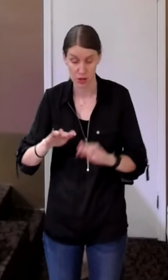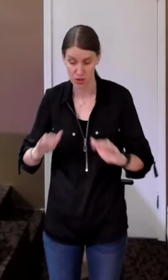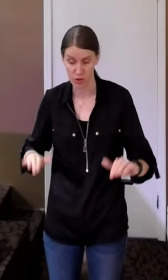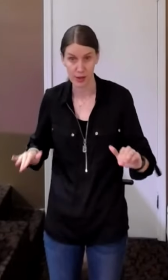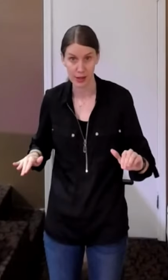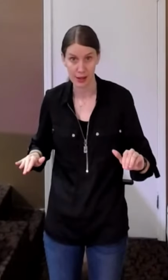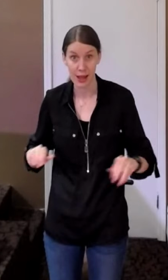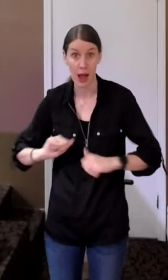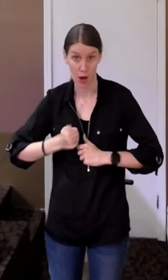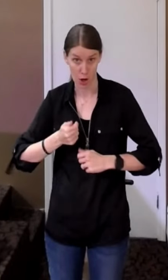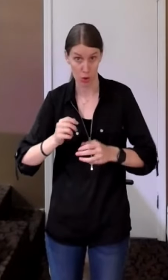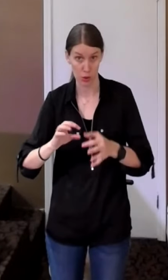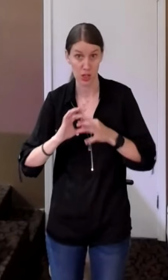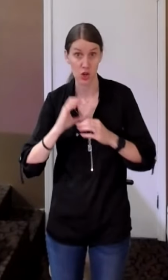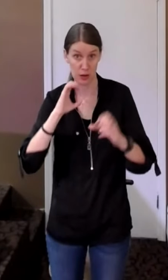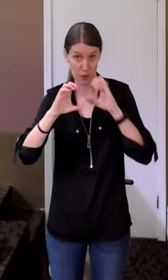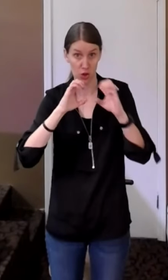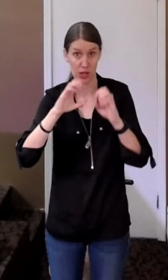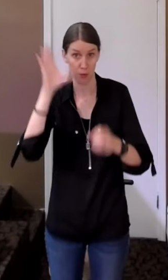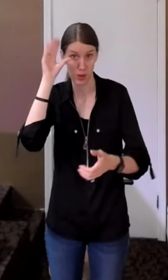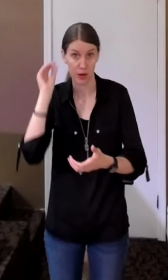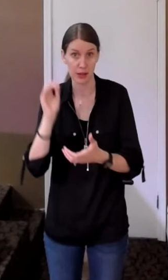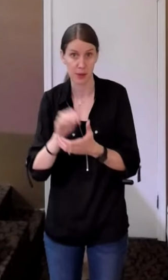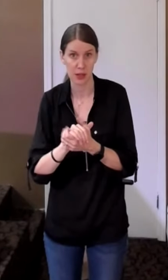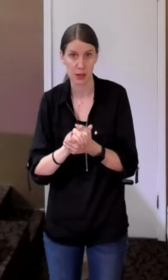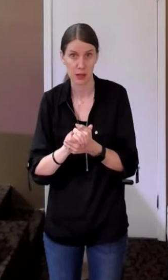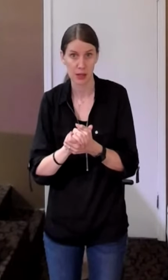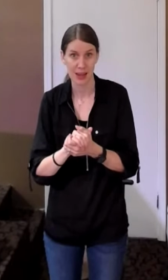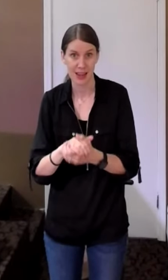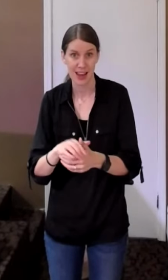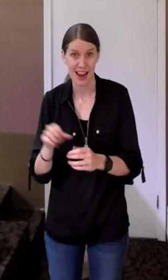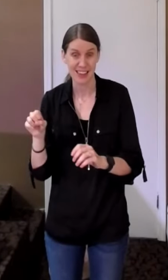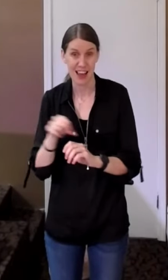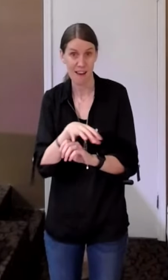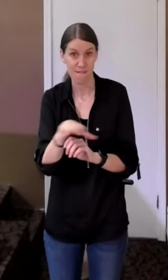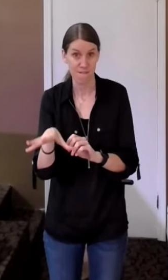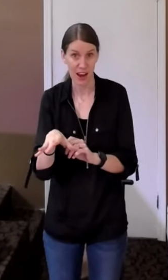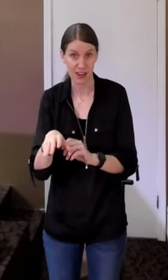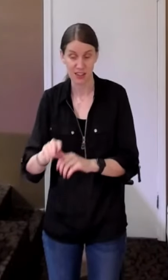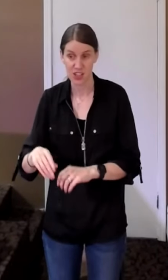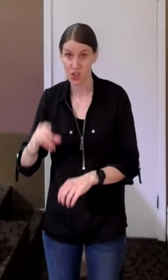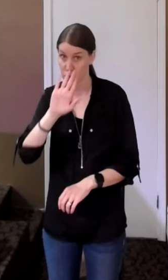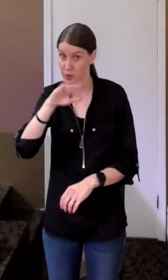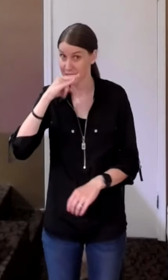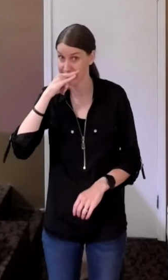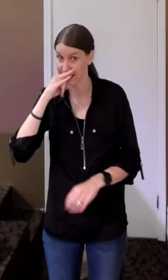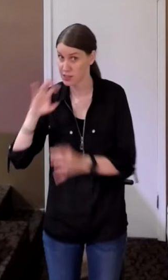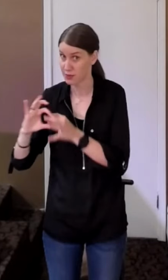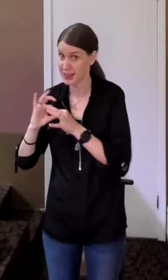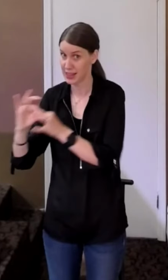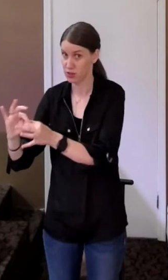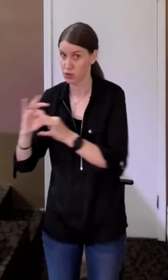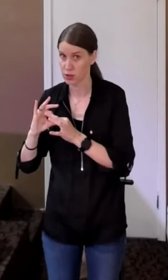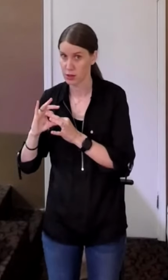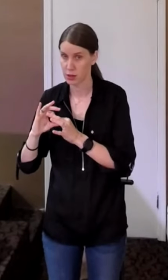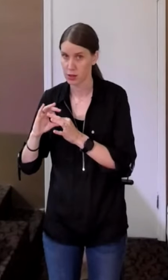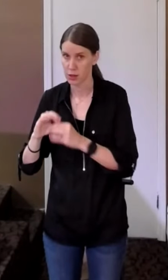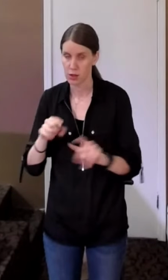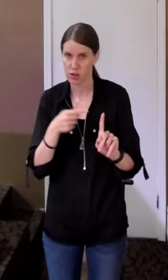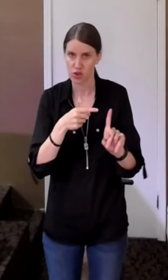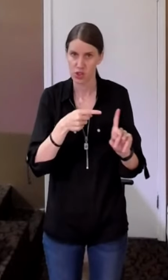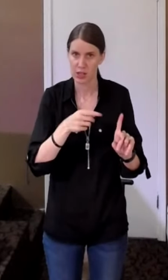husband is really going to affect all of their relationships down through life. She needs to be beneficial.